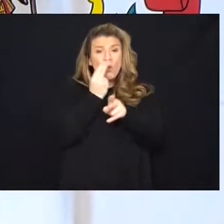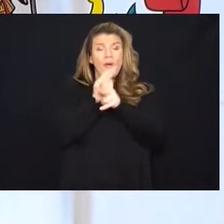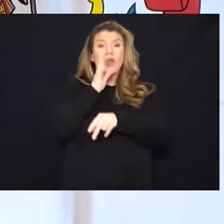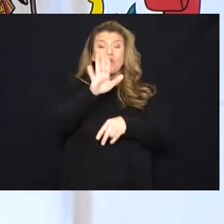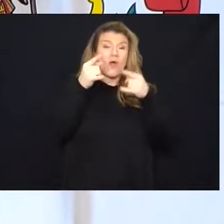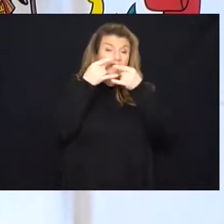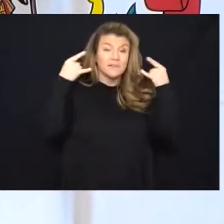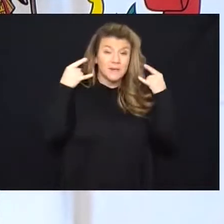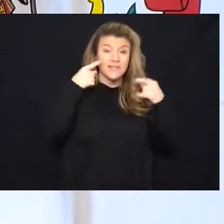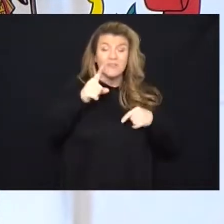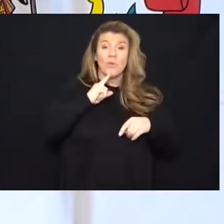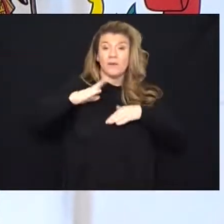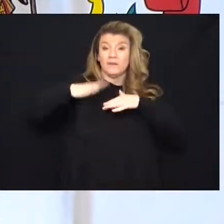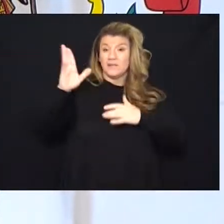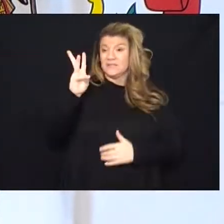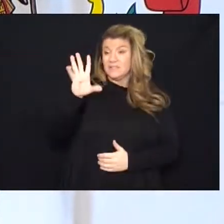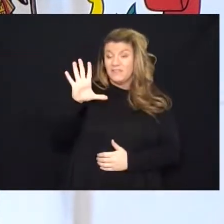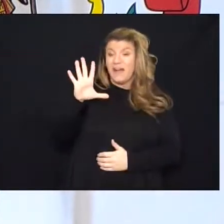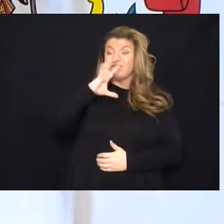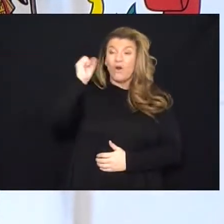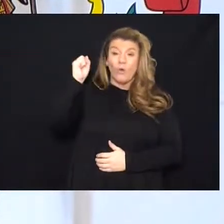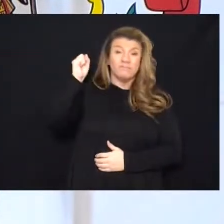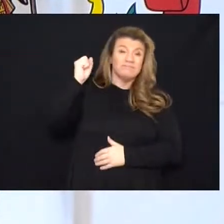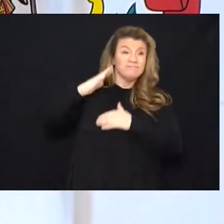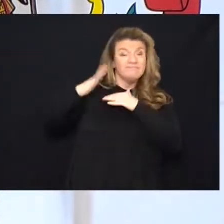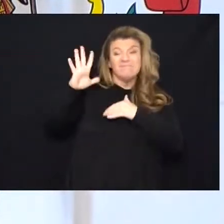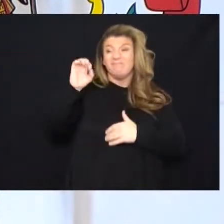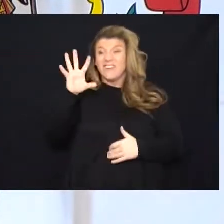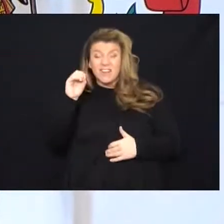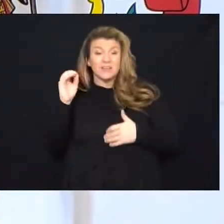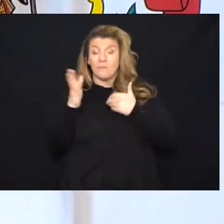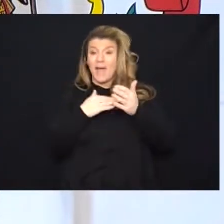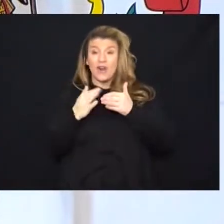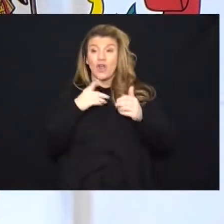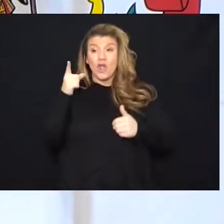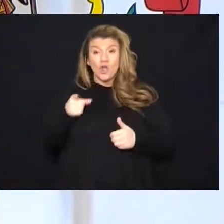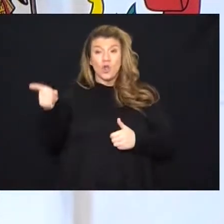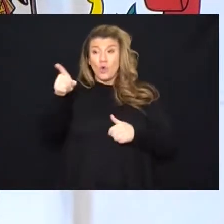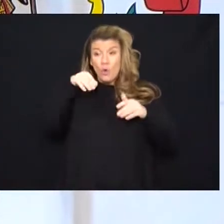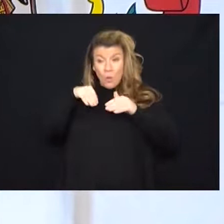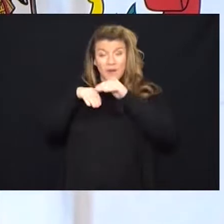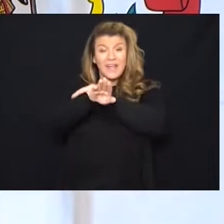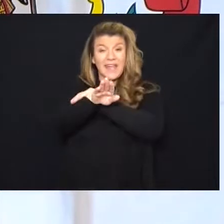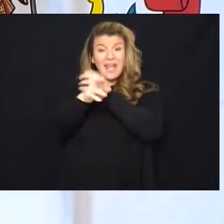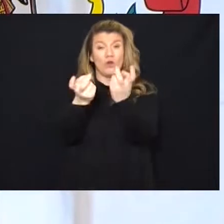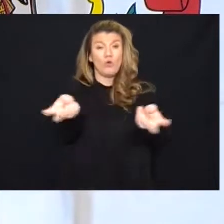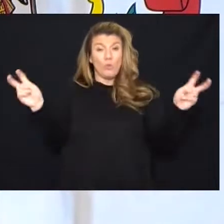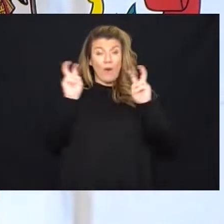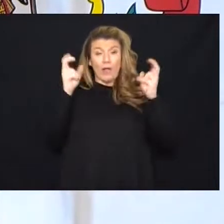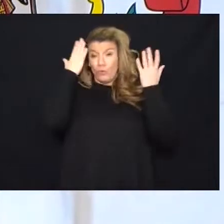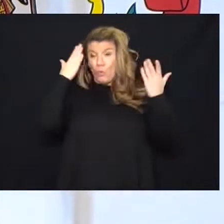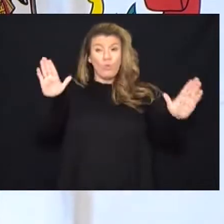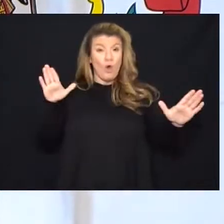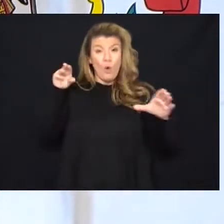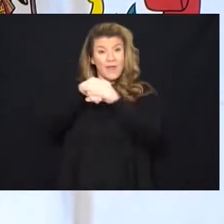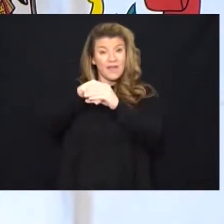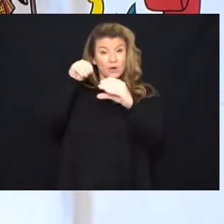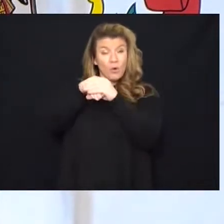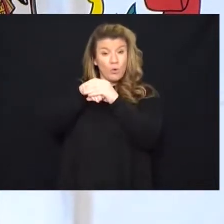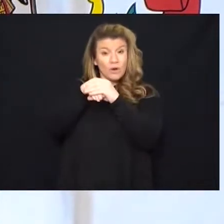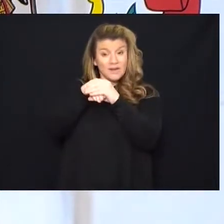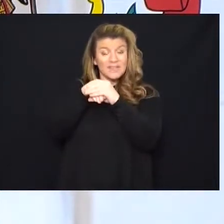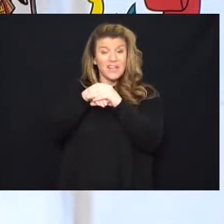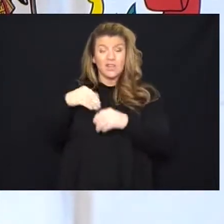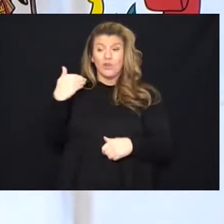you're 65 or 50 and older or whatever it may be, and you're going into a crowd of people that you don't know indoors and everything, and we've